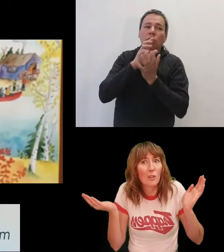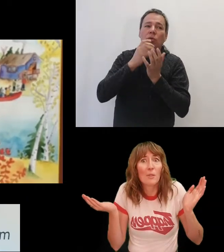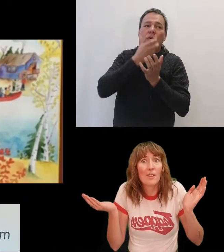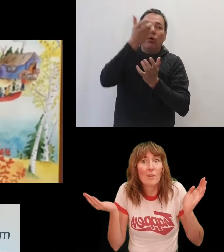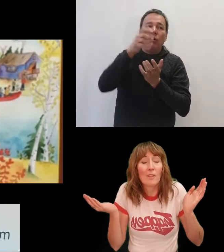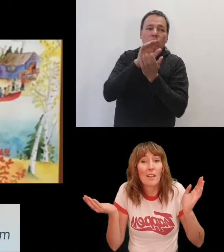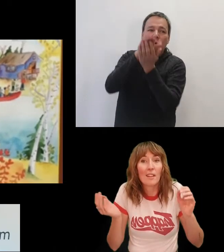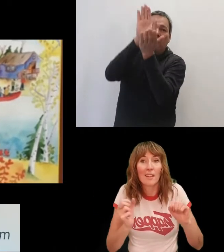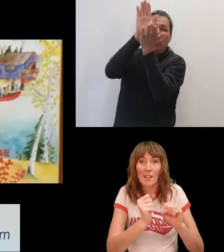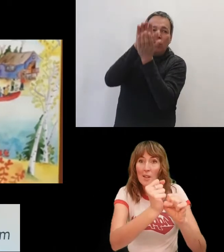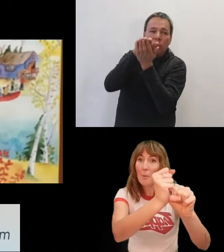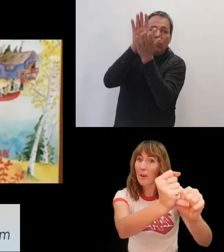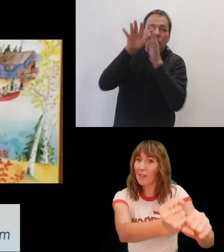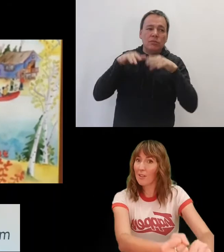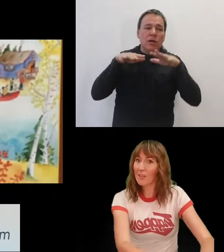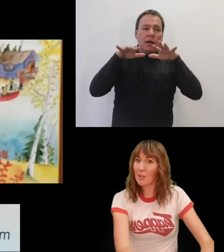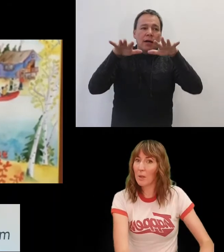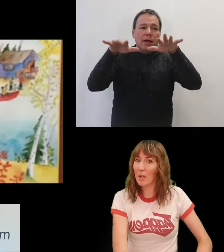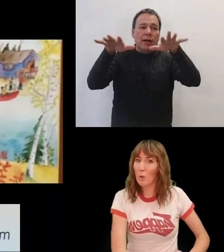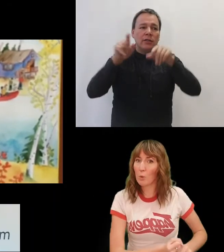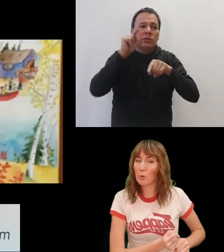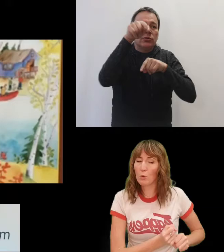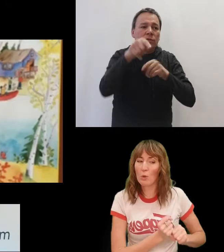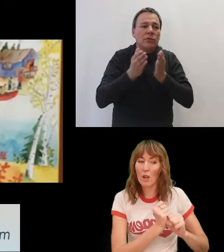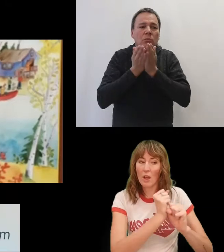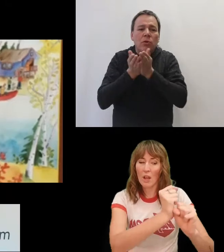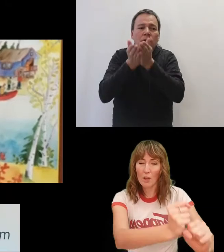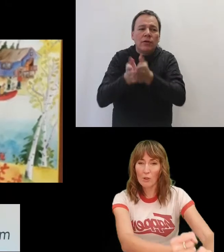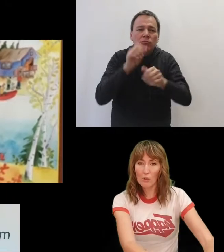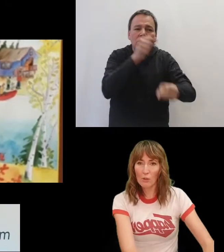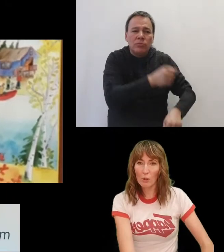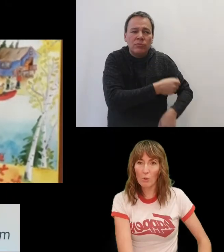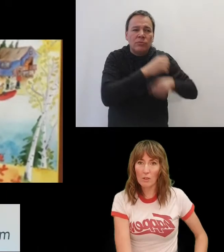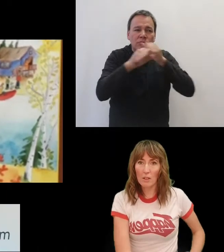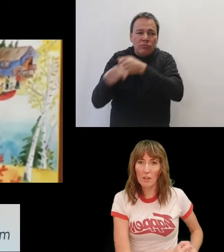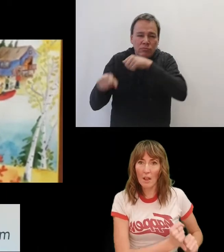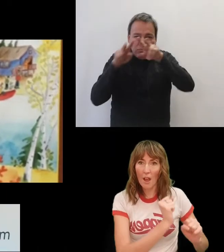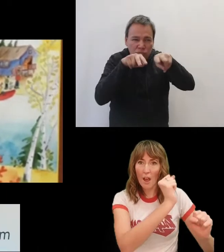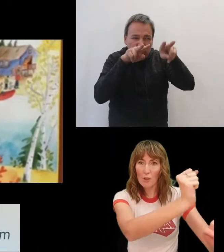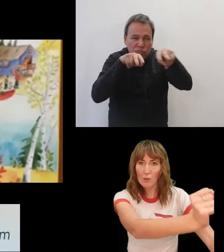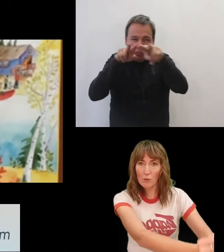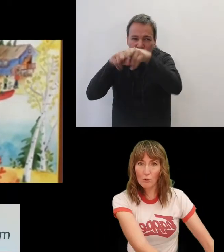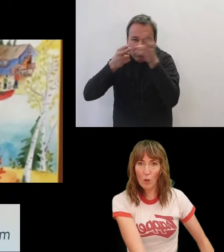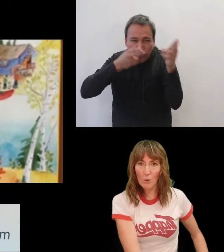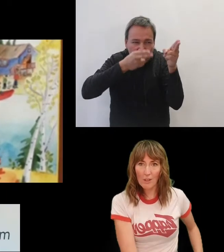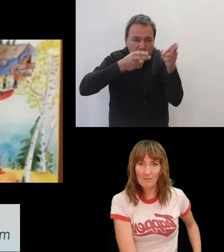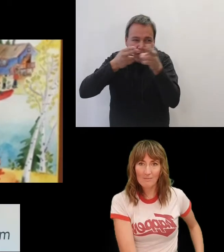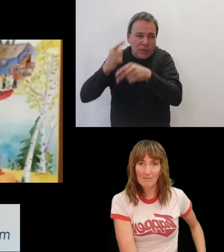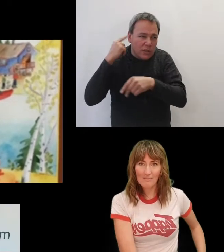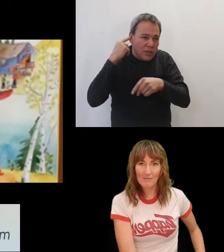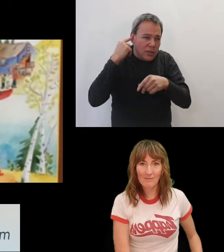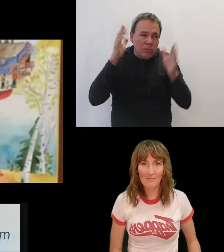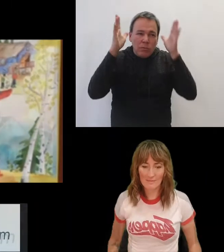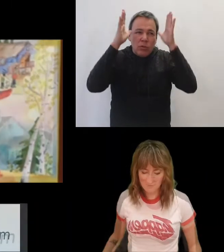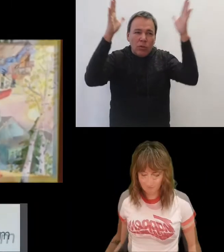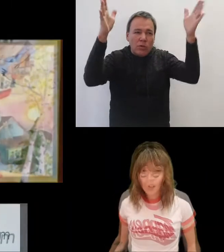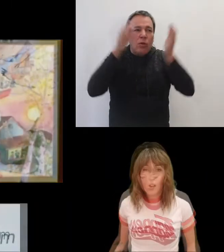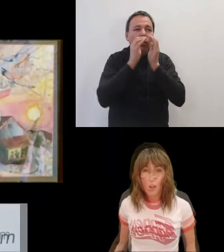What I assume it sounds like while you're canoeing. Whew. Stroke. Stroke.